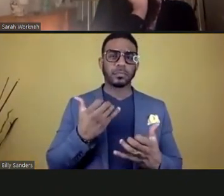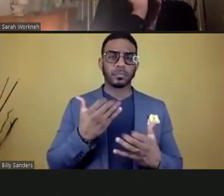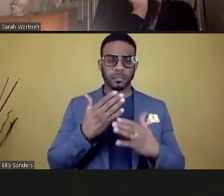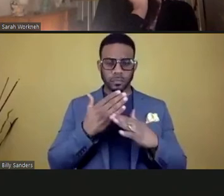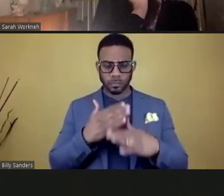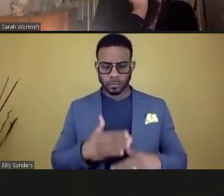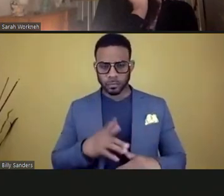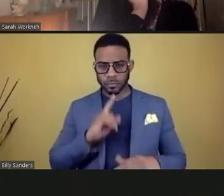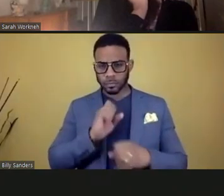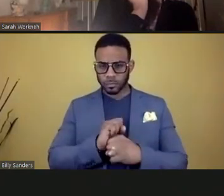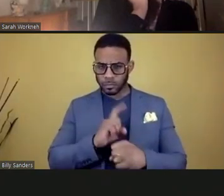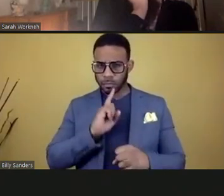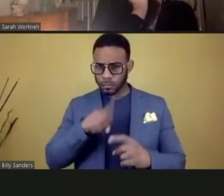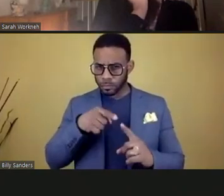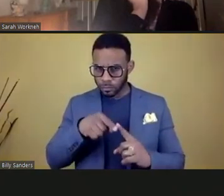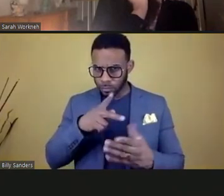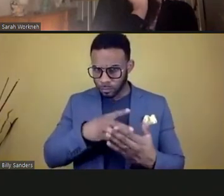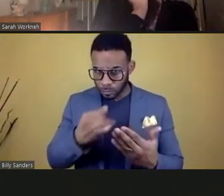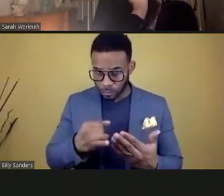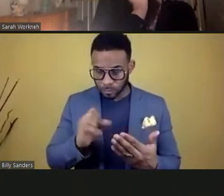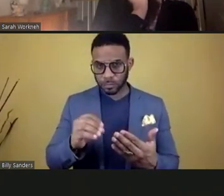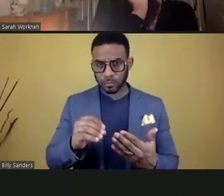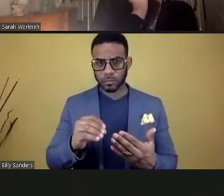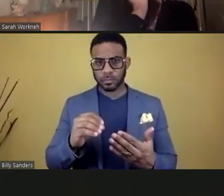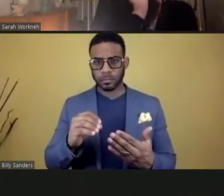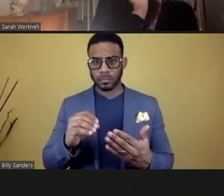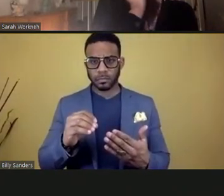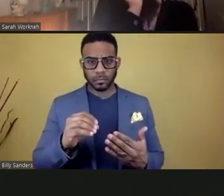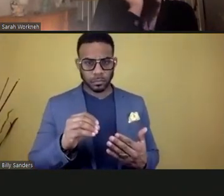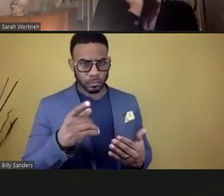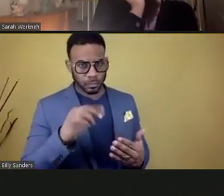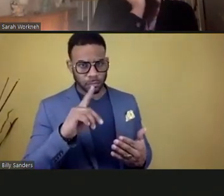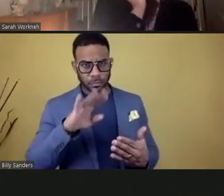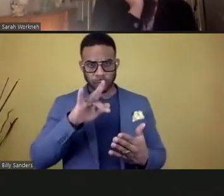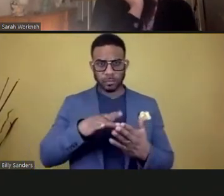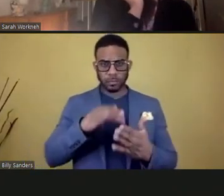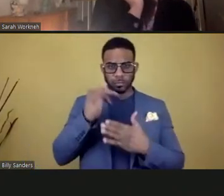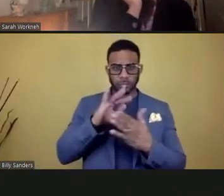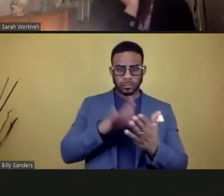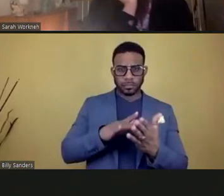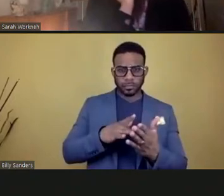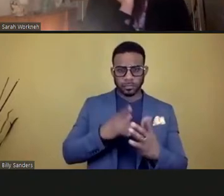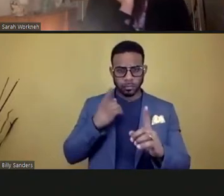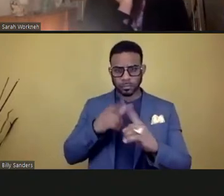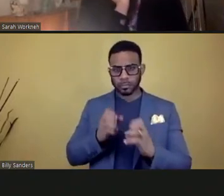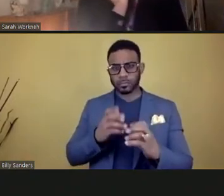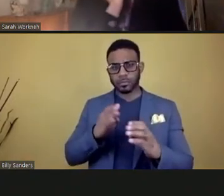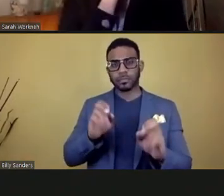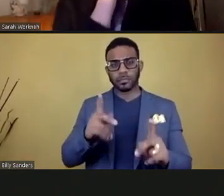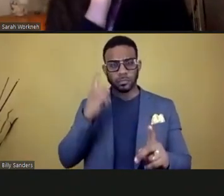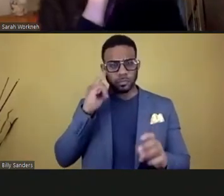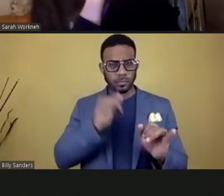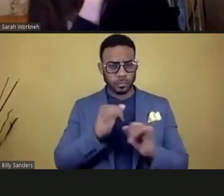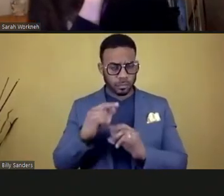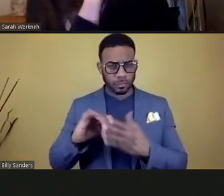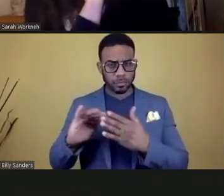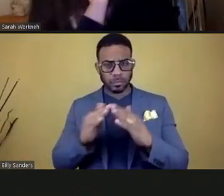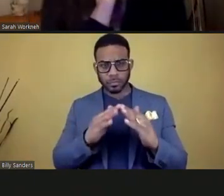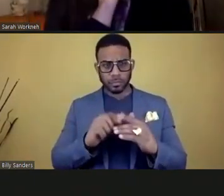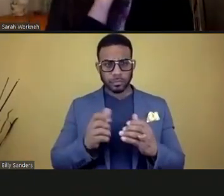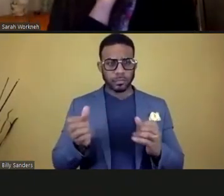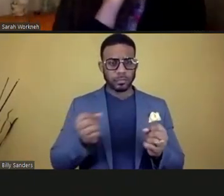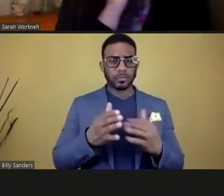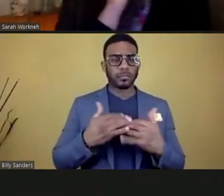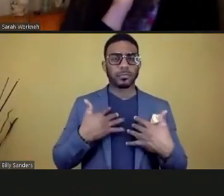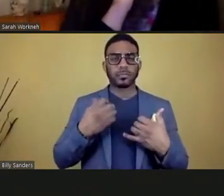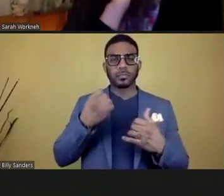down and really be about projects. So Grand Central Art Center kind of strives to provide opportunities for individuals and communities to bring even